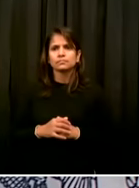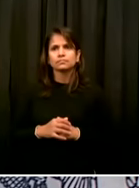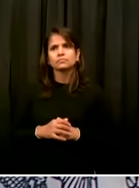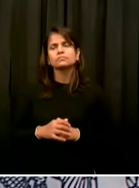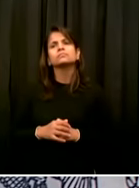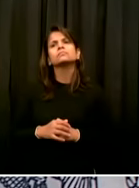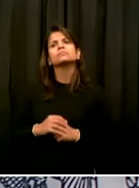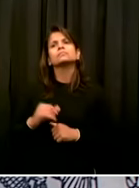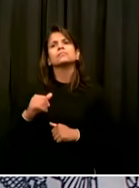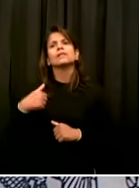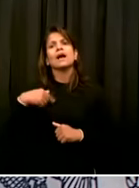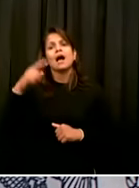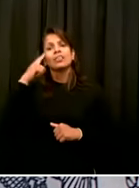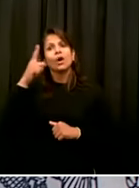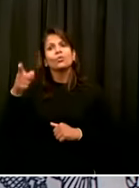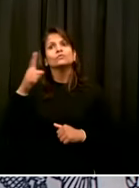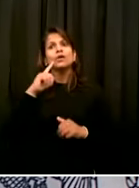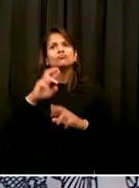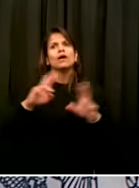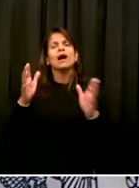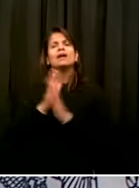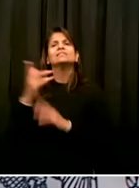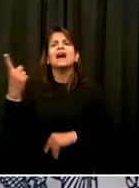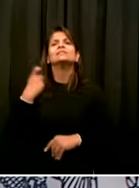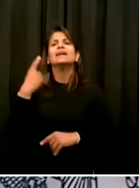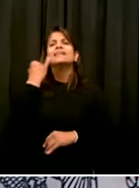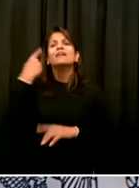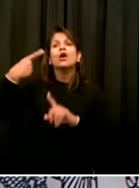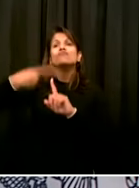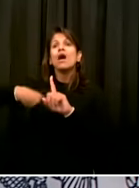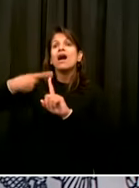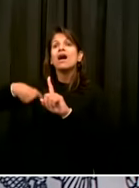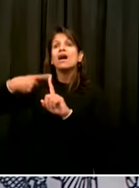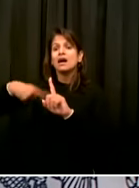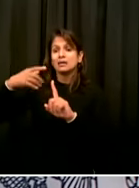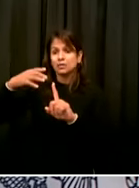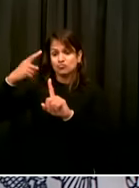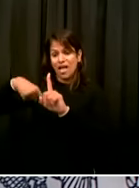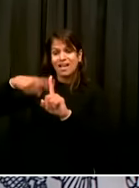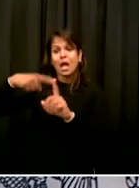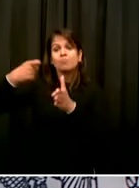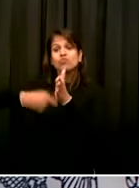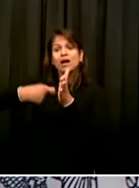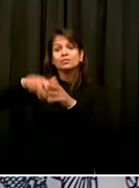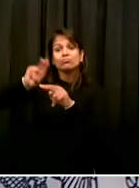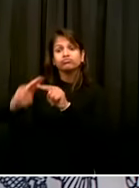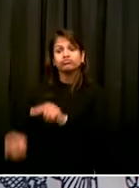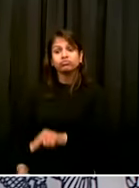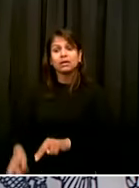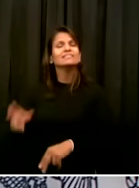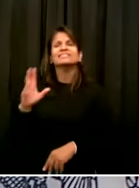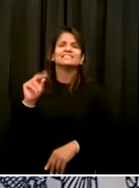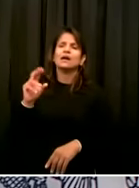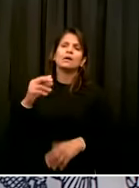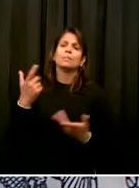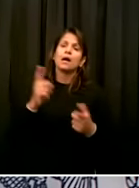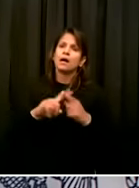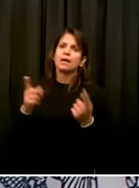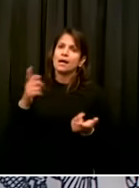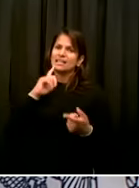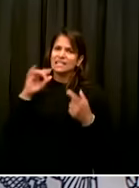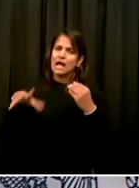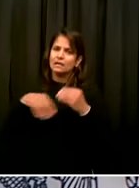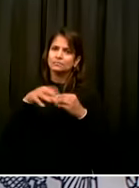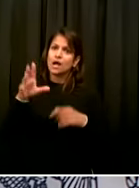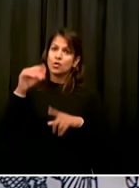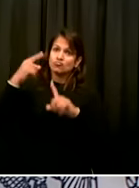think you're seeing evidence of it already. But it's a fair question, could it be a legal trigger? Even if that is possible, I don't have a doubt